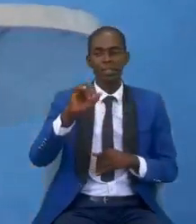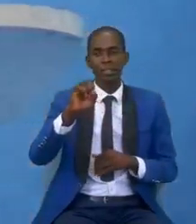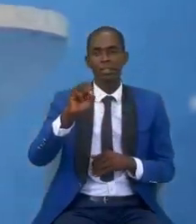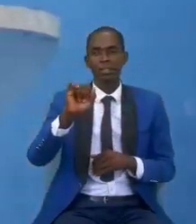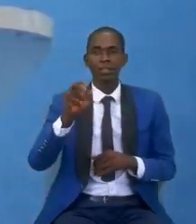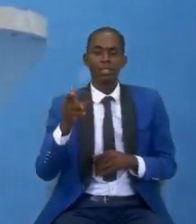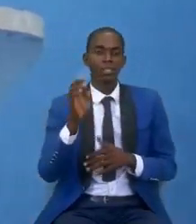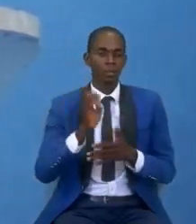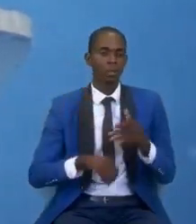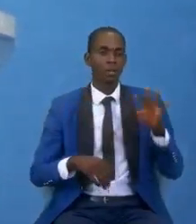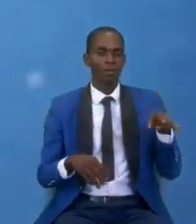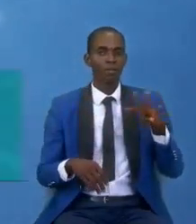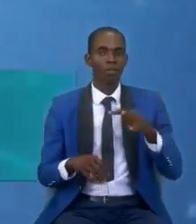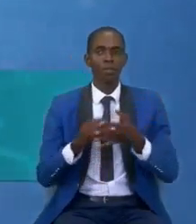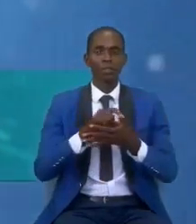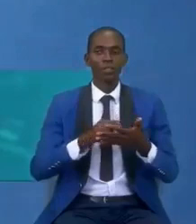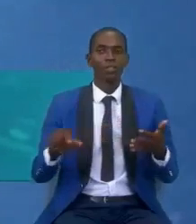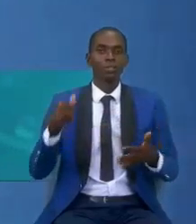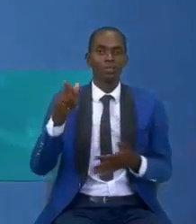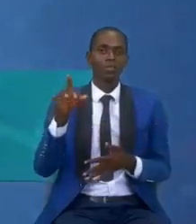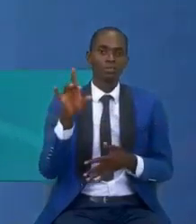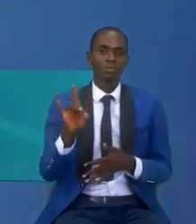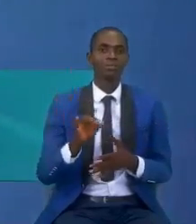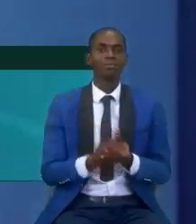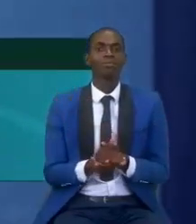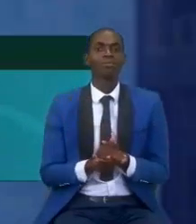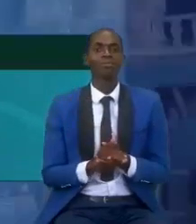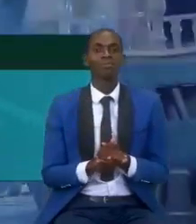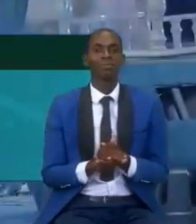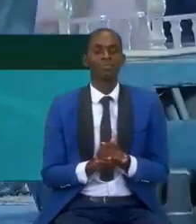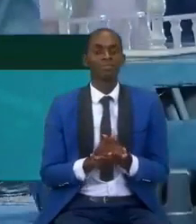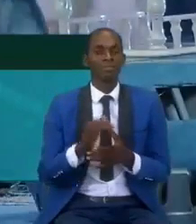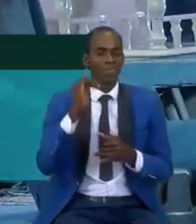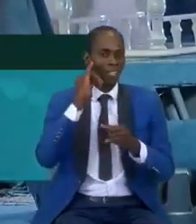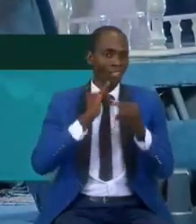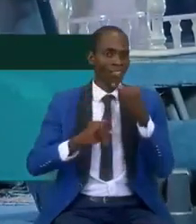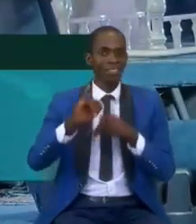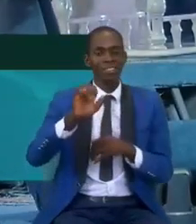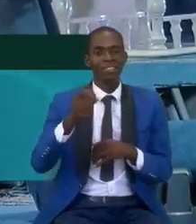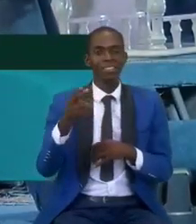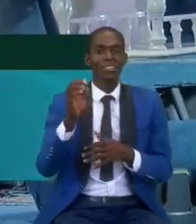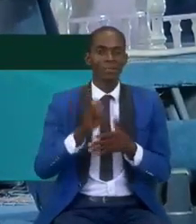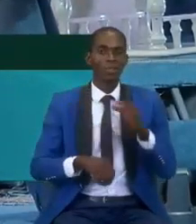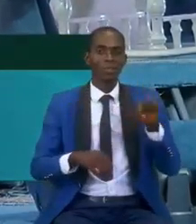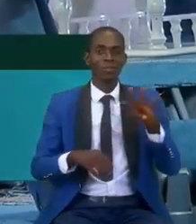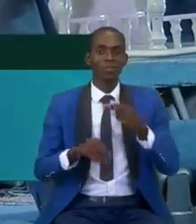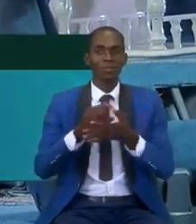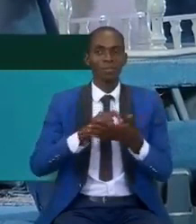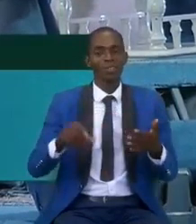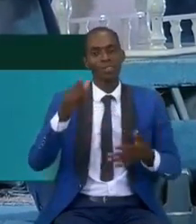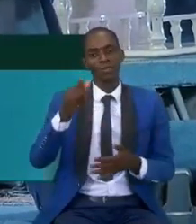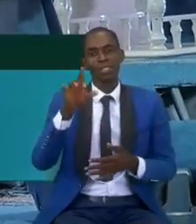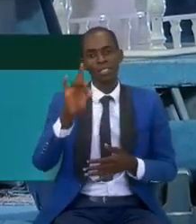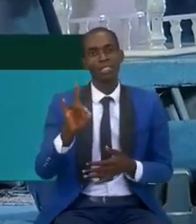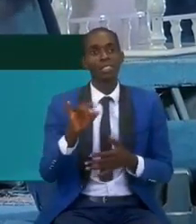Isaiah chapter 44, verse 28, that says of Cyrus, he